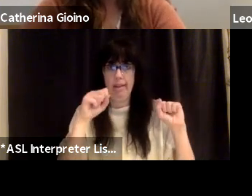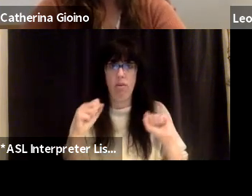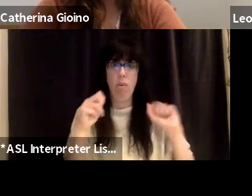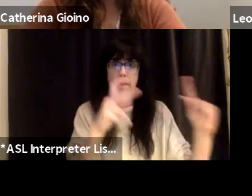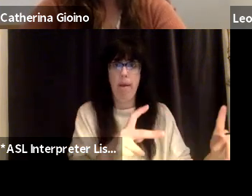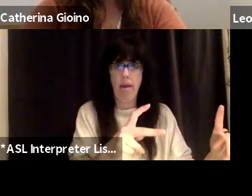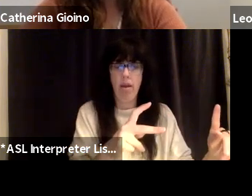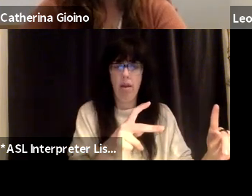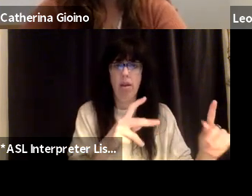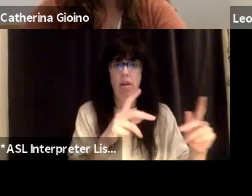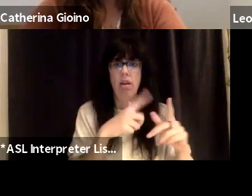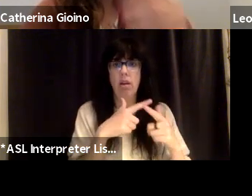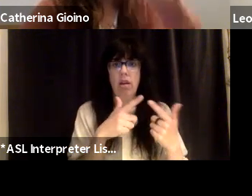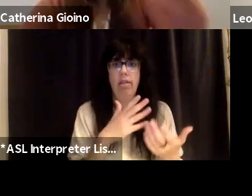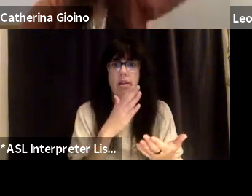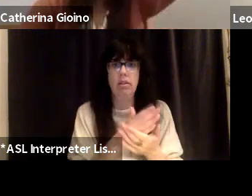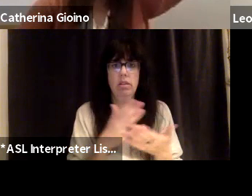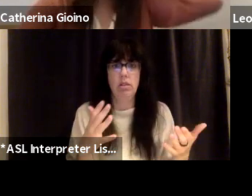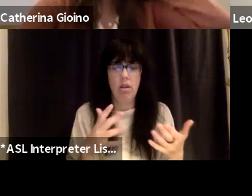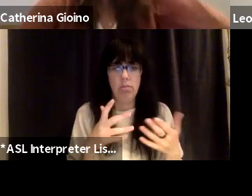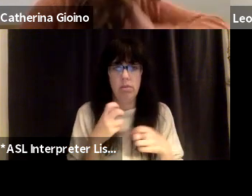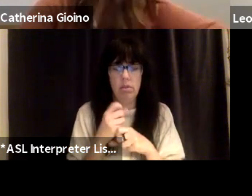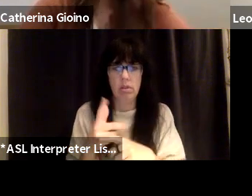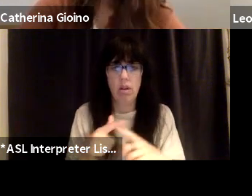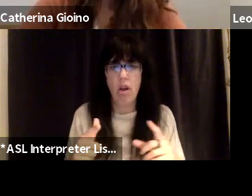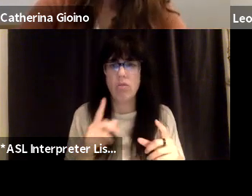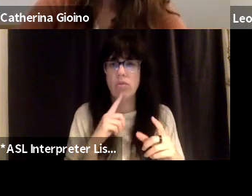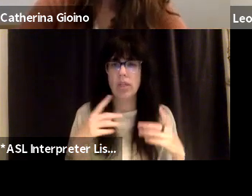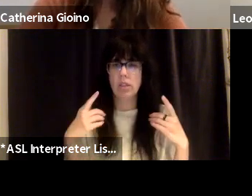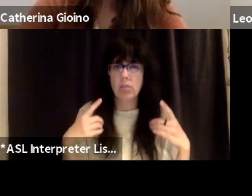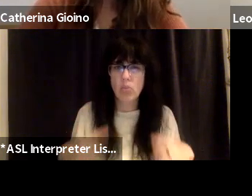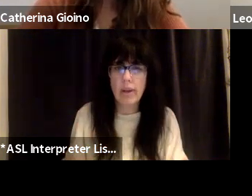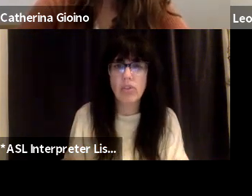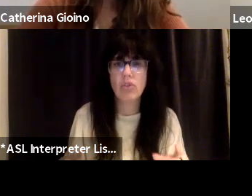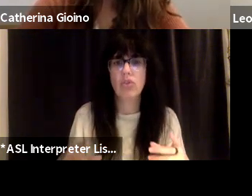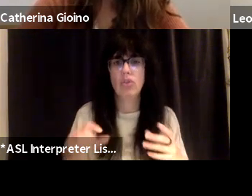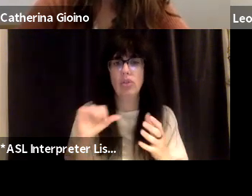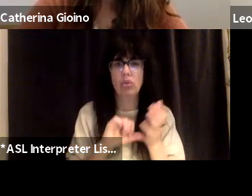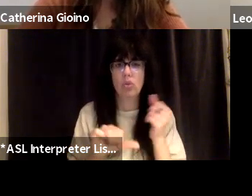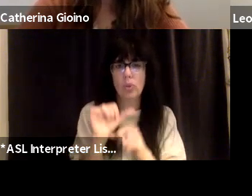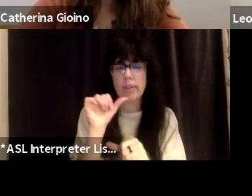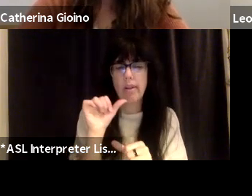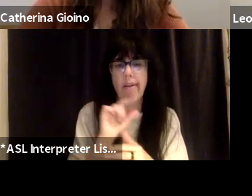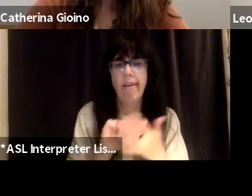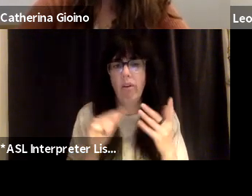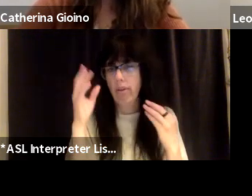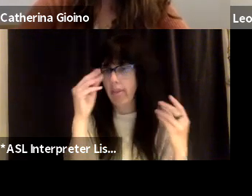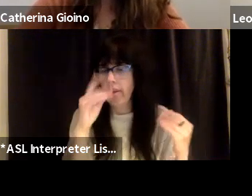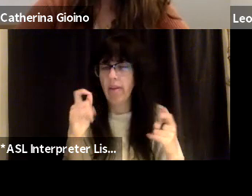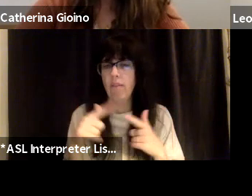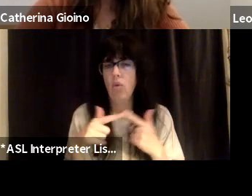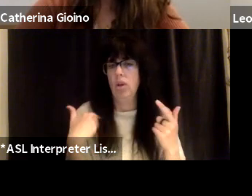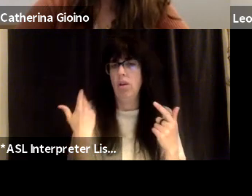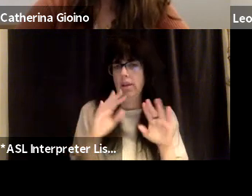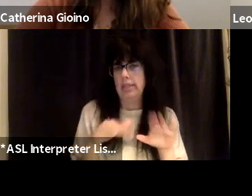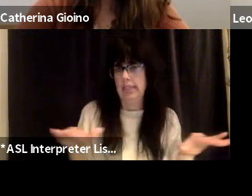They stopped that, causing great mental dysfunction, depression, and even suicidal inclinations for our young children.